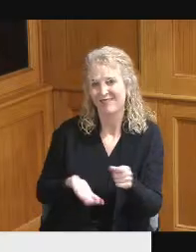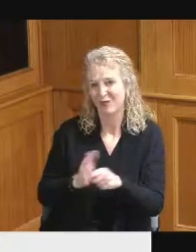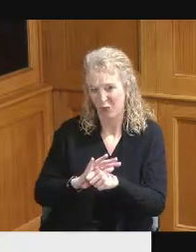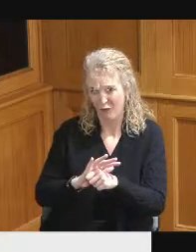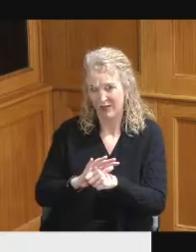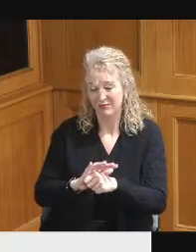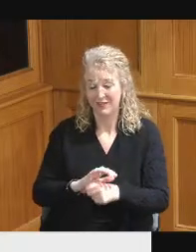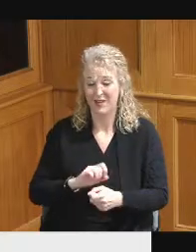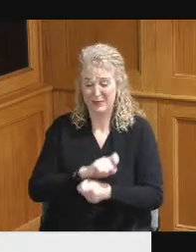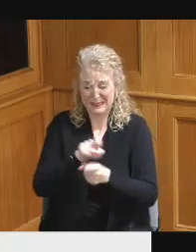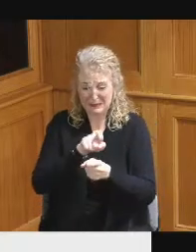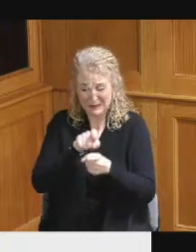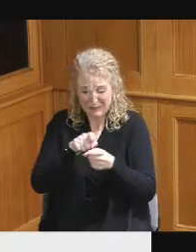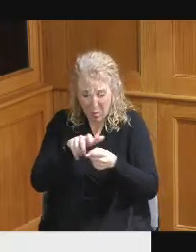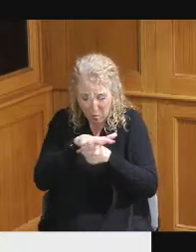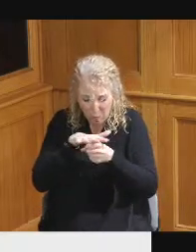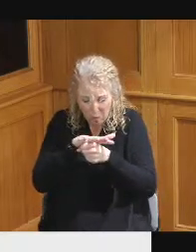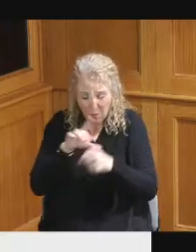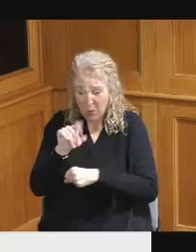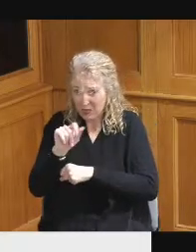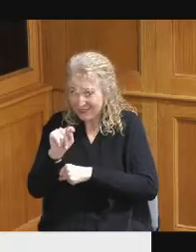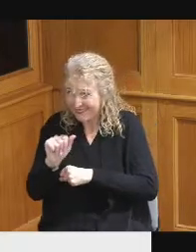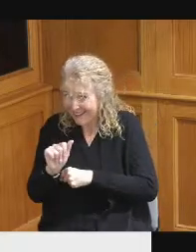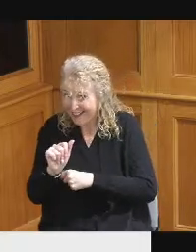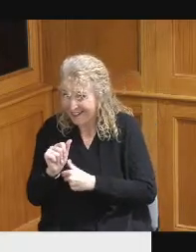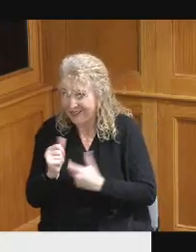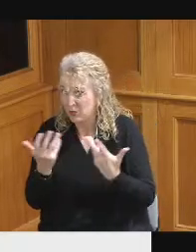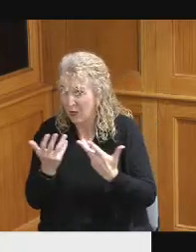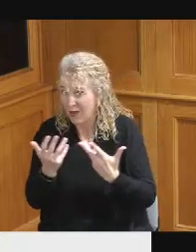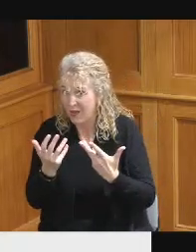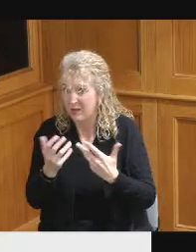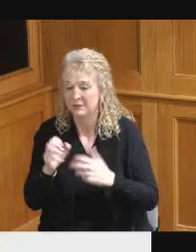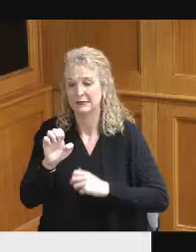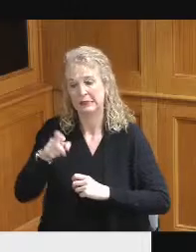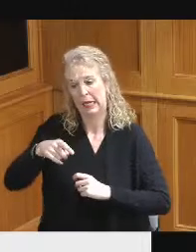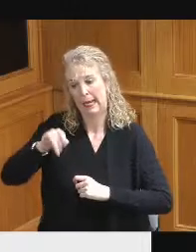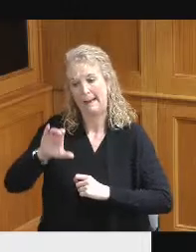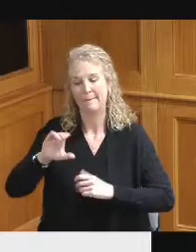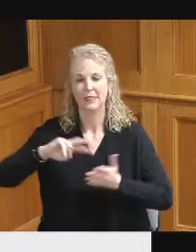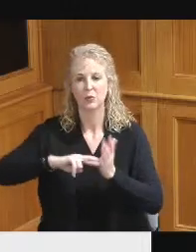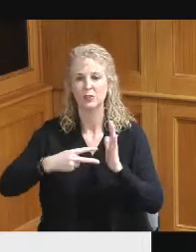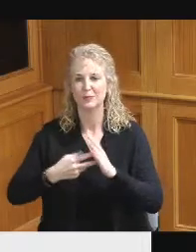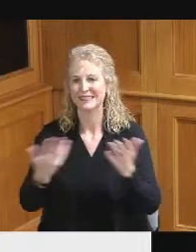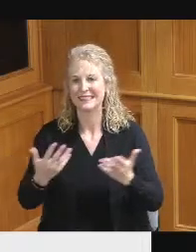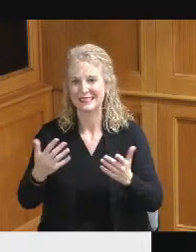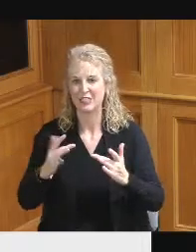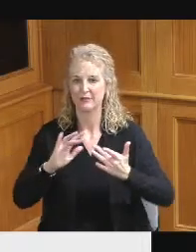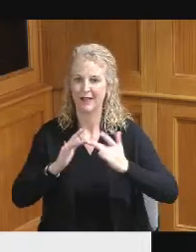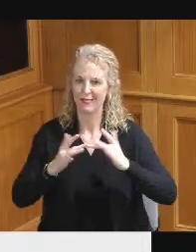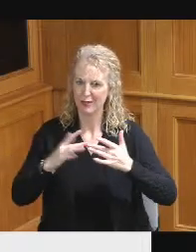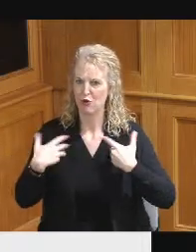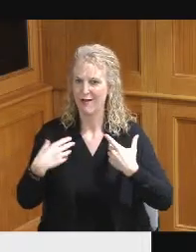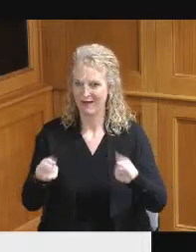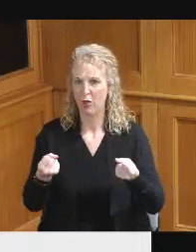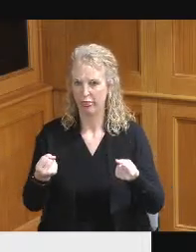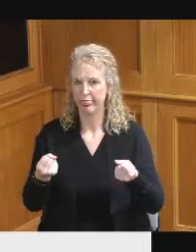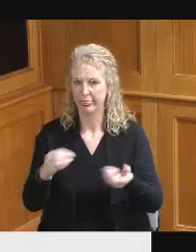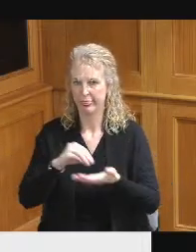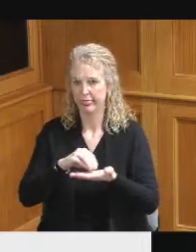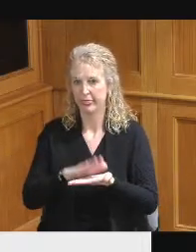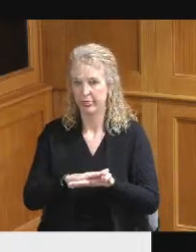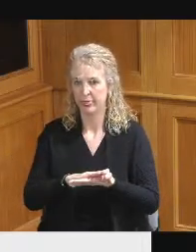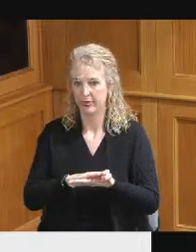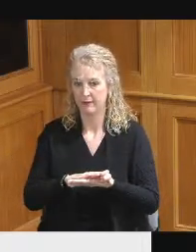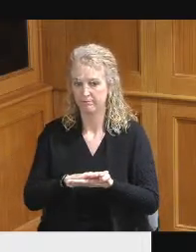data include data from the EPIC electronic health record, which is